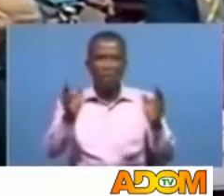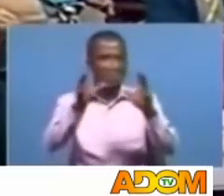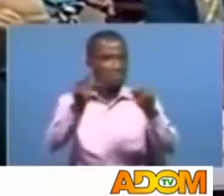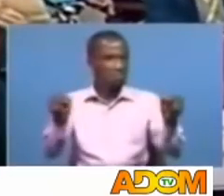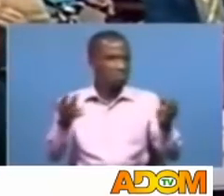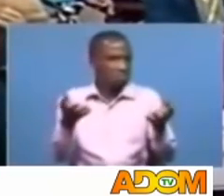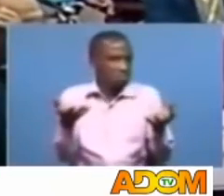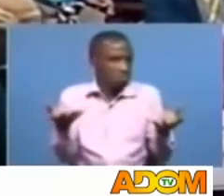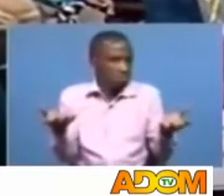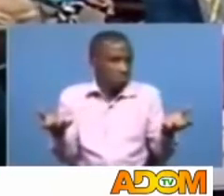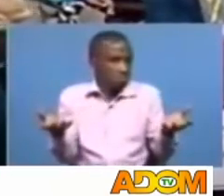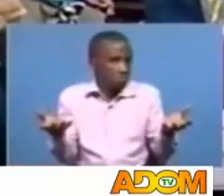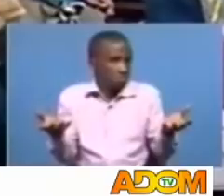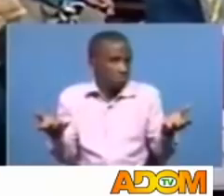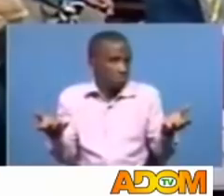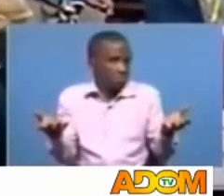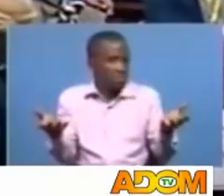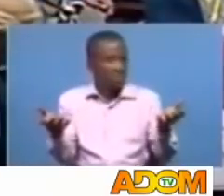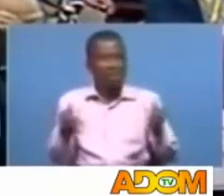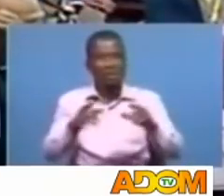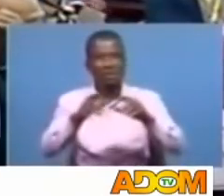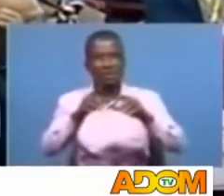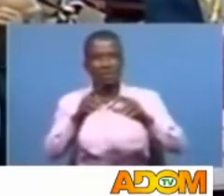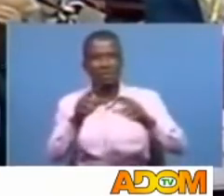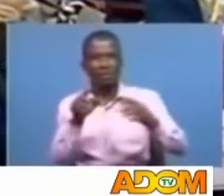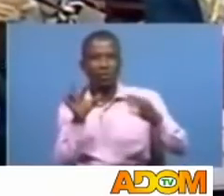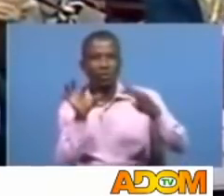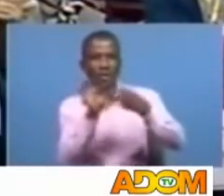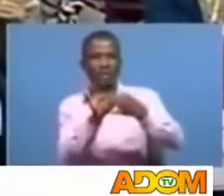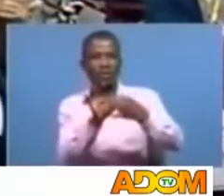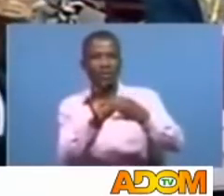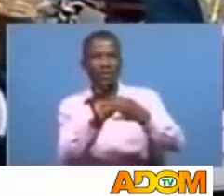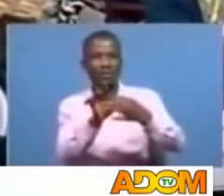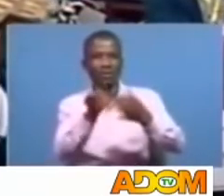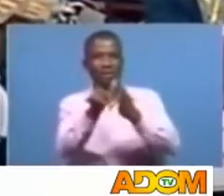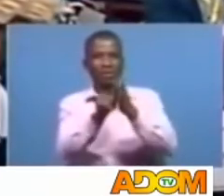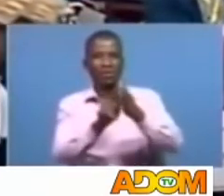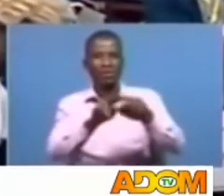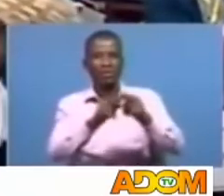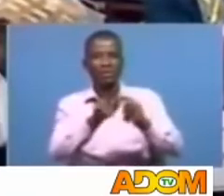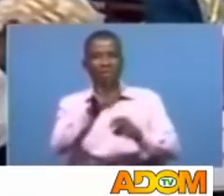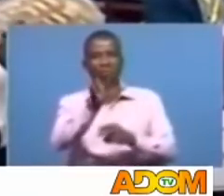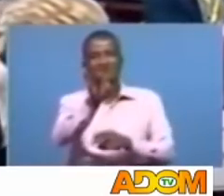to Order 38, Rule 10 of CI 47,